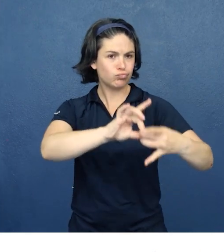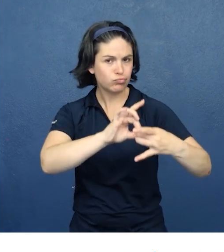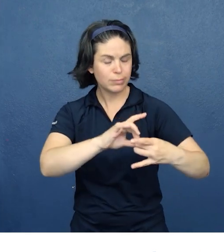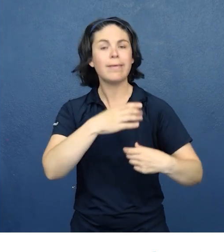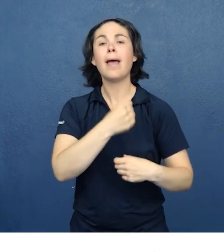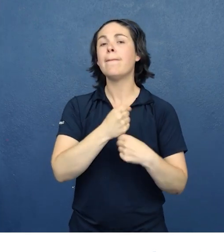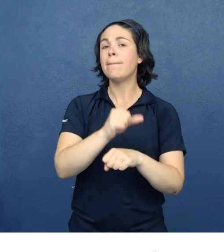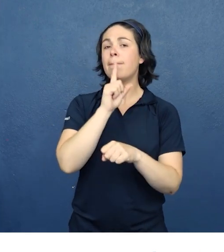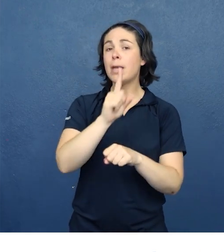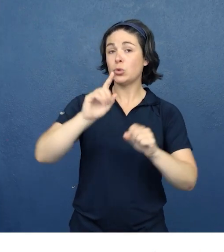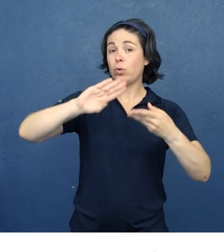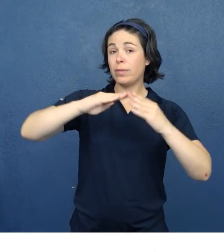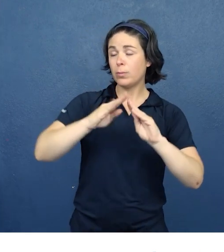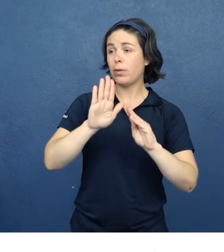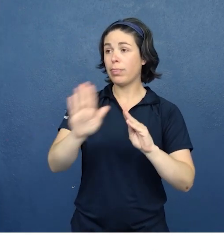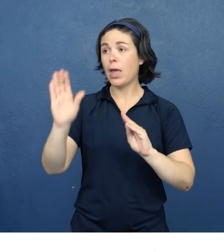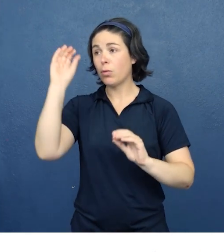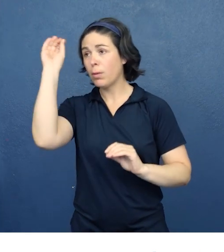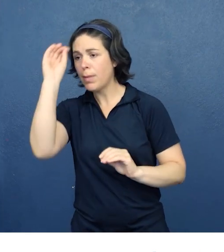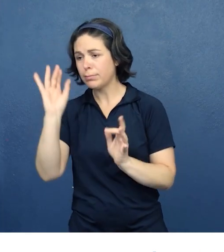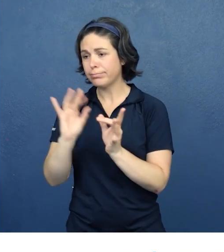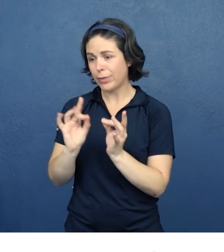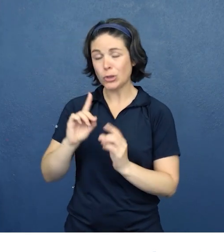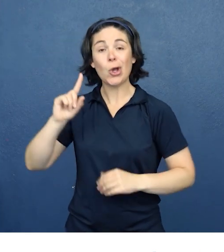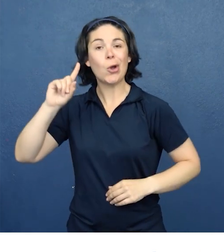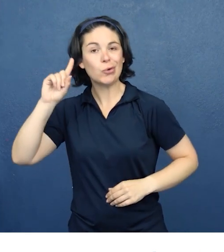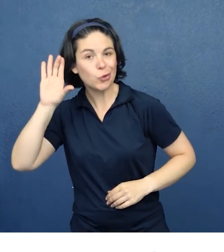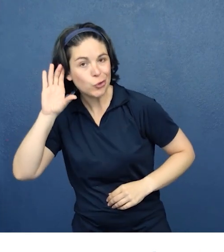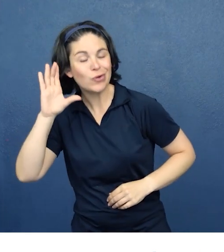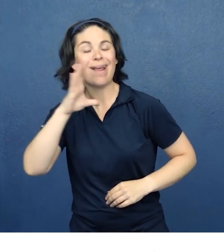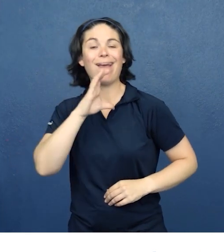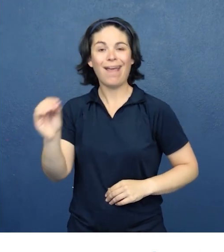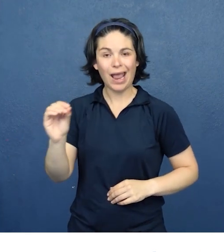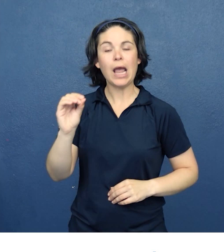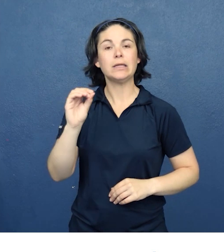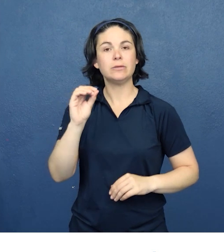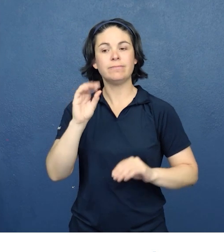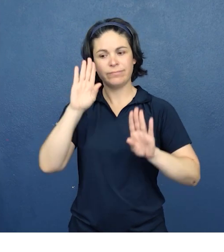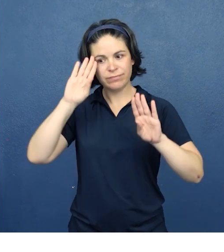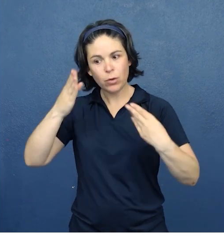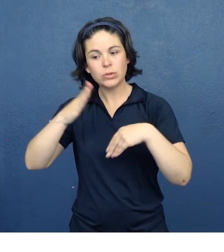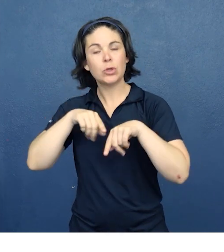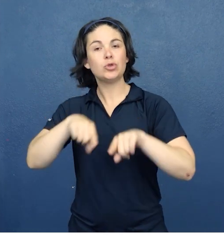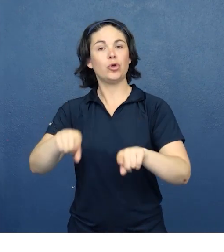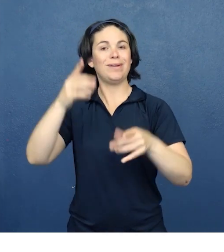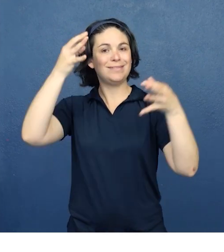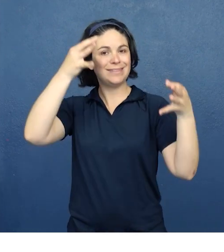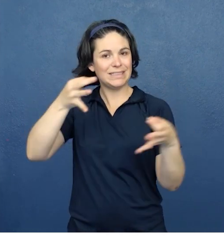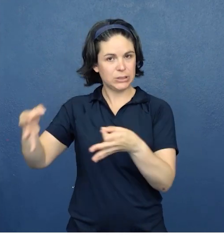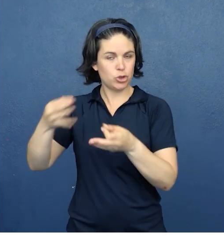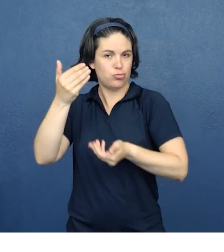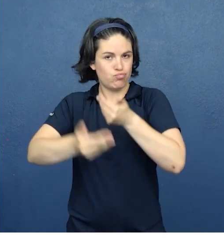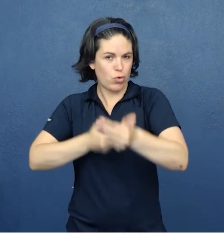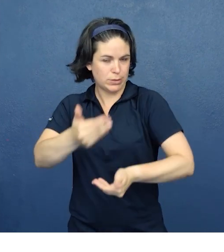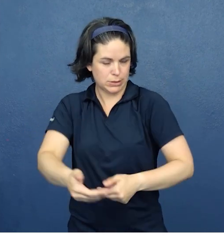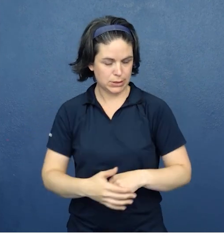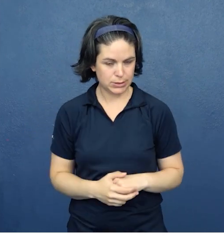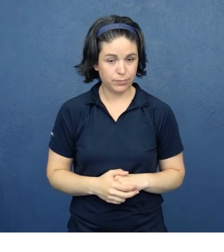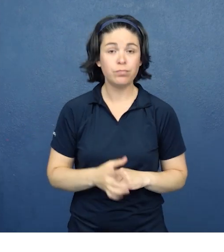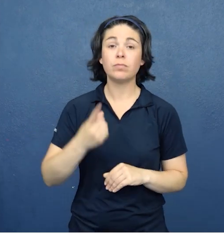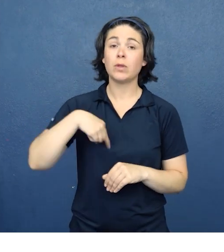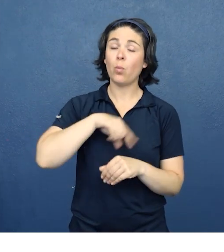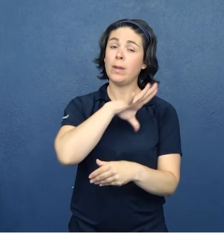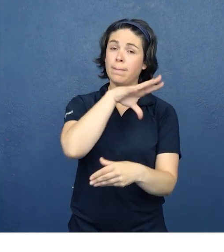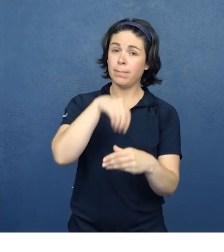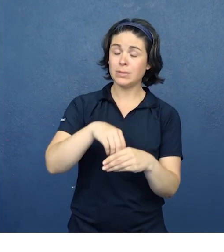and ensure that the community's voices were heard and considered in all decision-making processes. Additionally, we